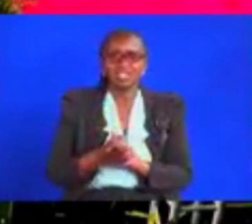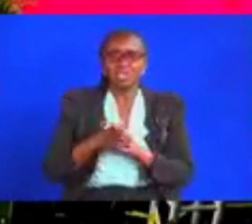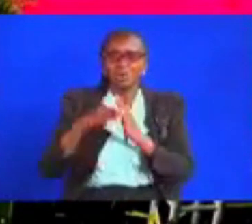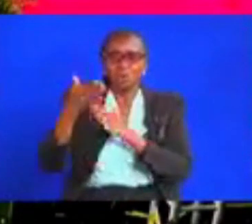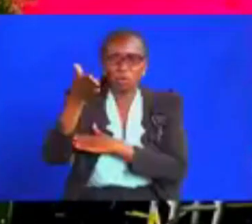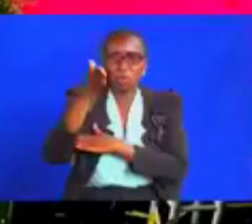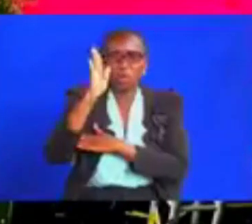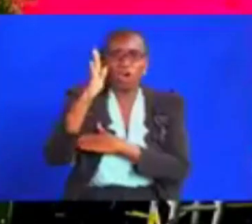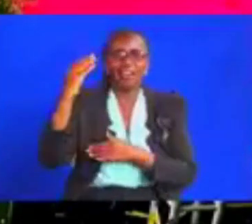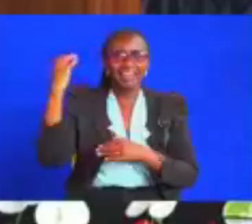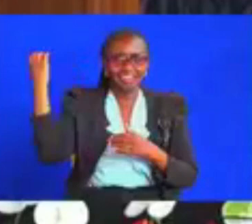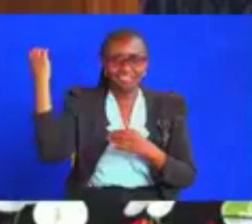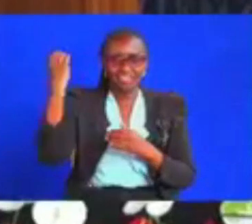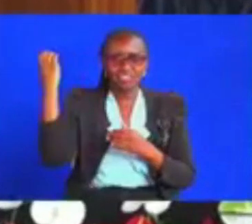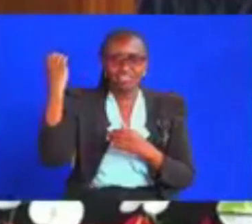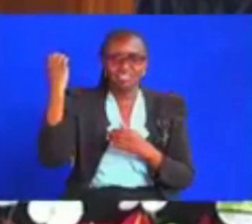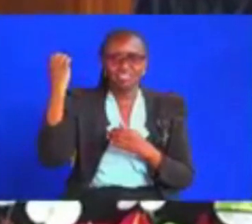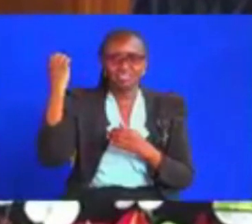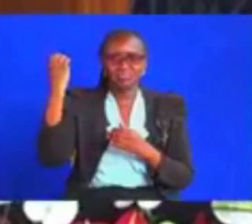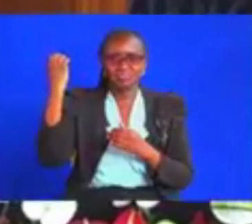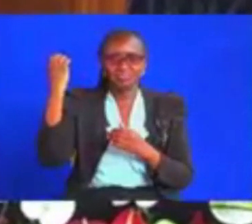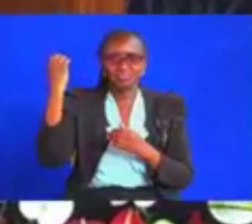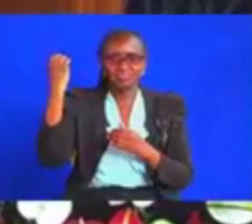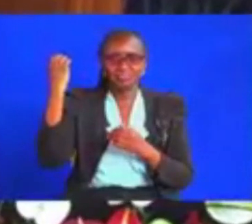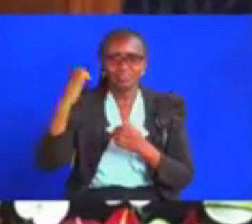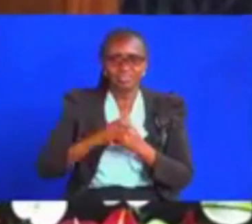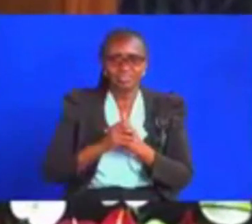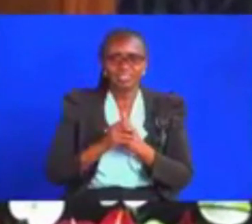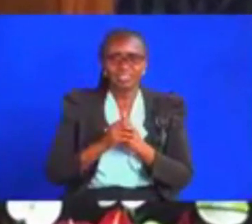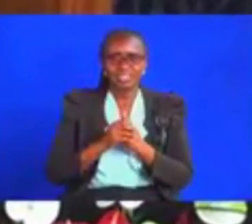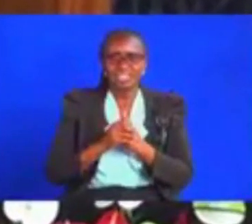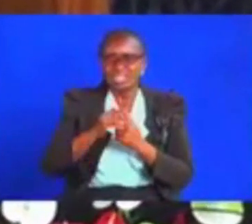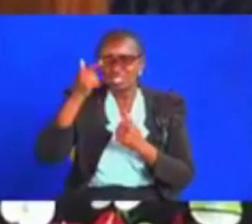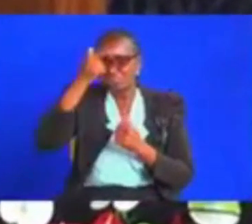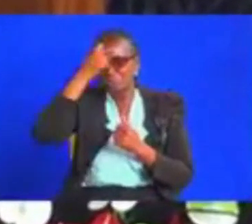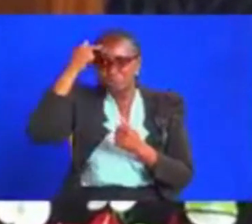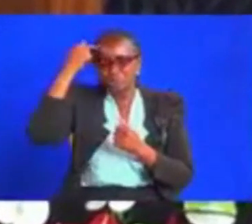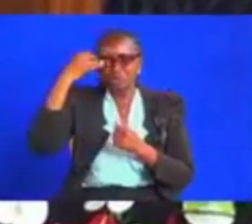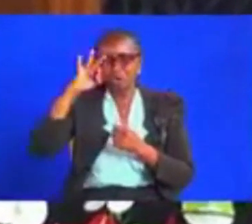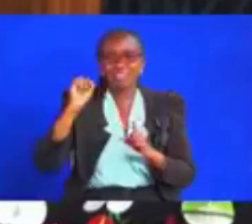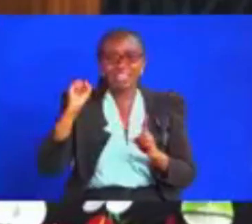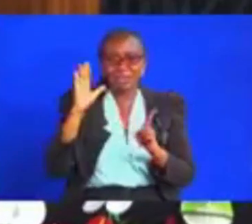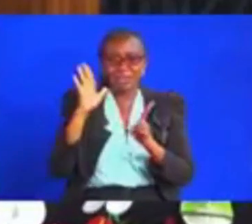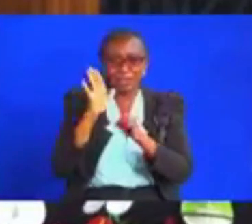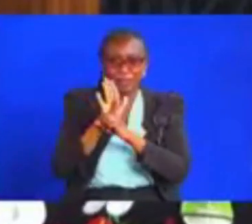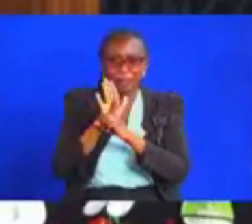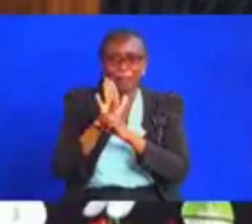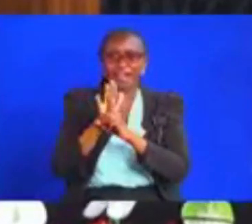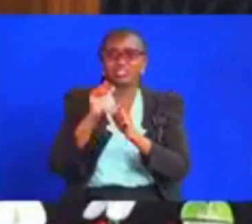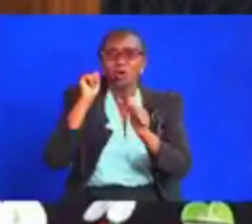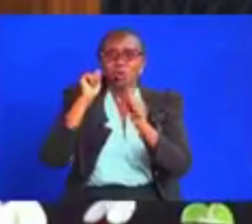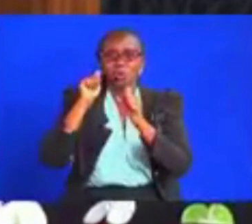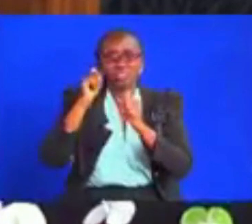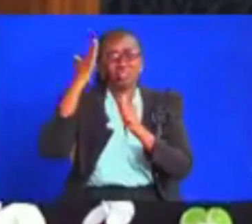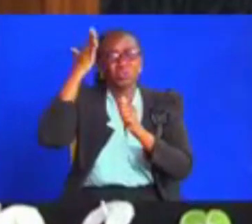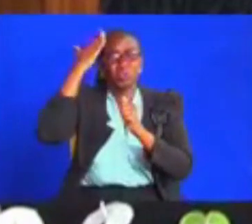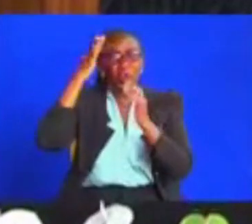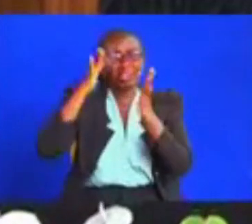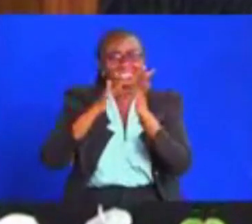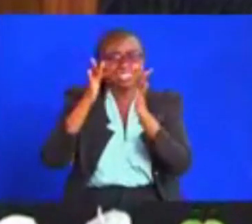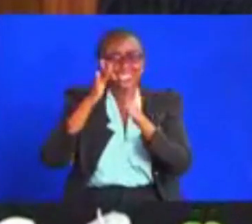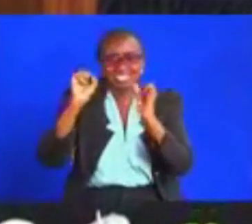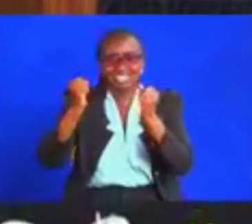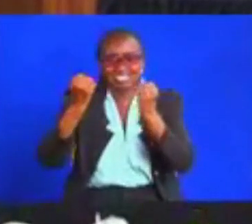God's evangelists. It was because of the impact of their knowing Jesus as